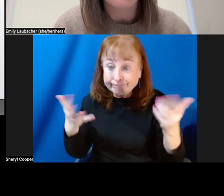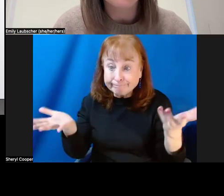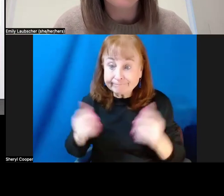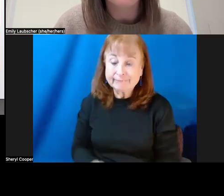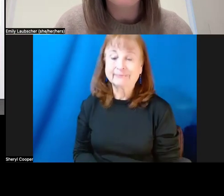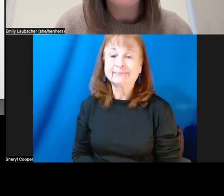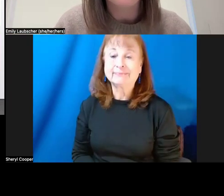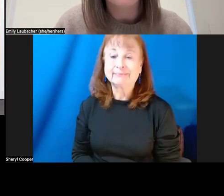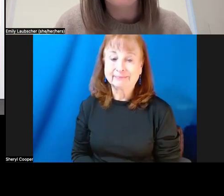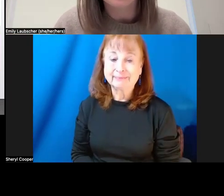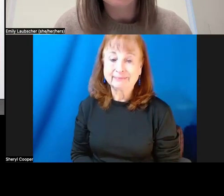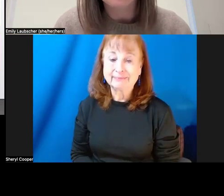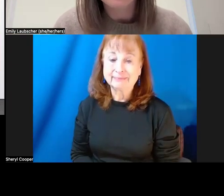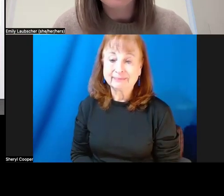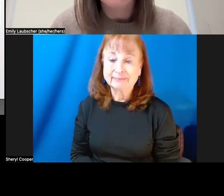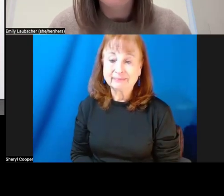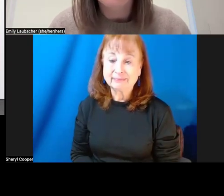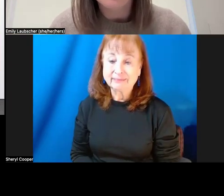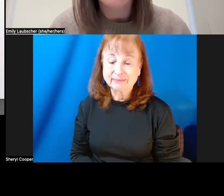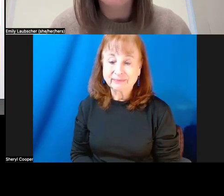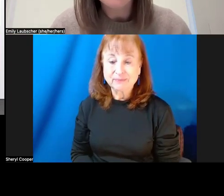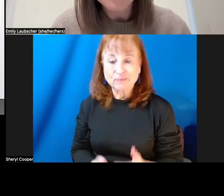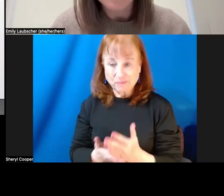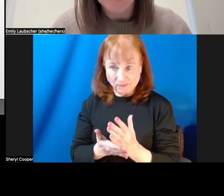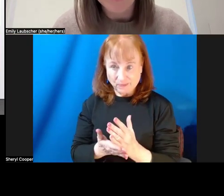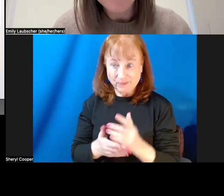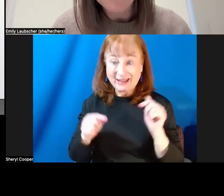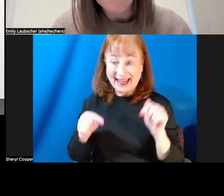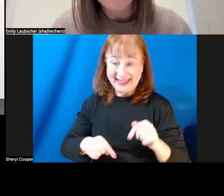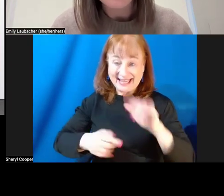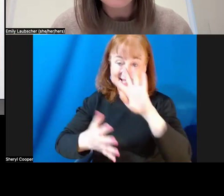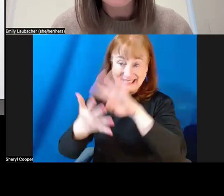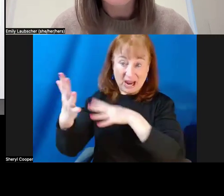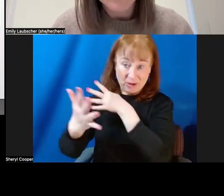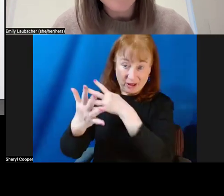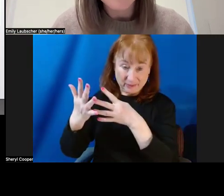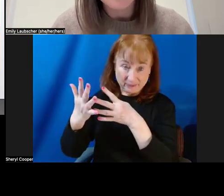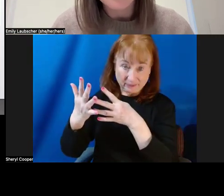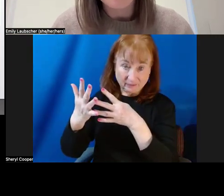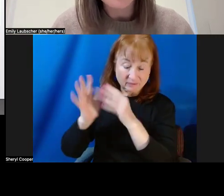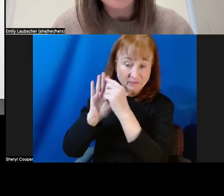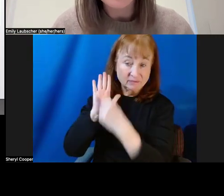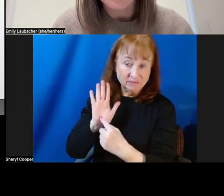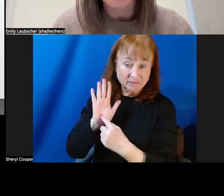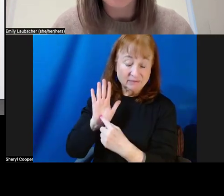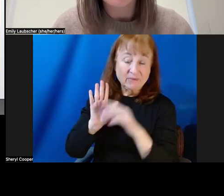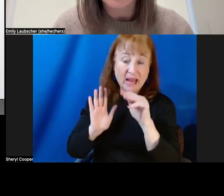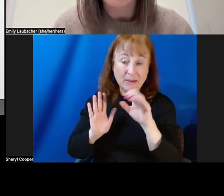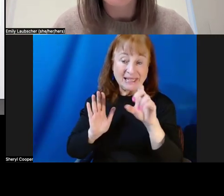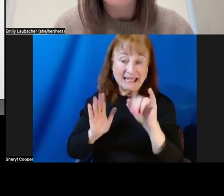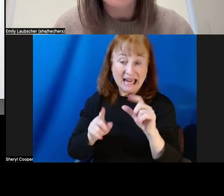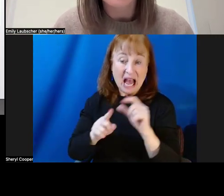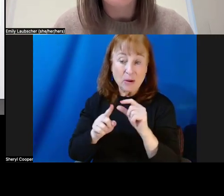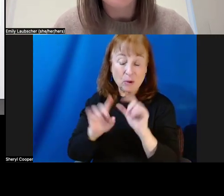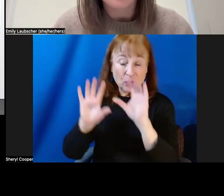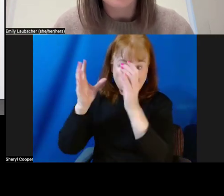All right, so this table lists the MCDI word